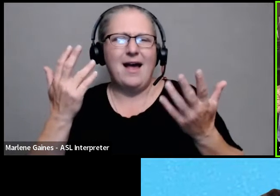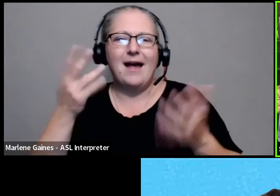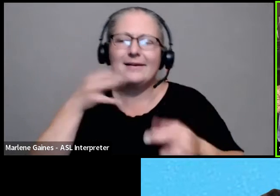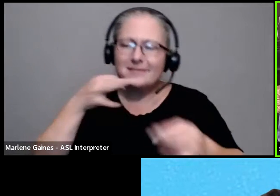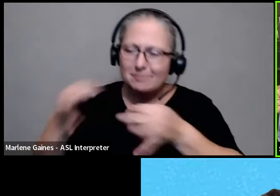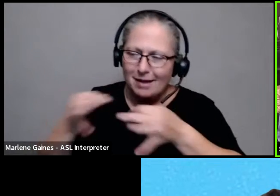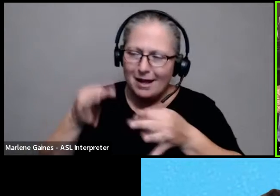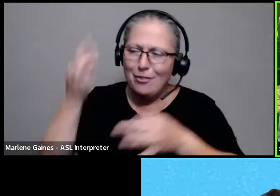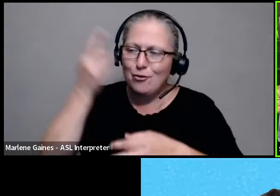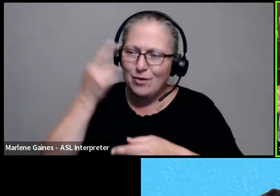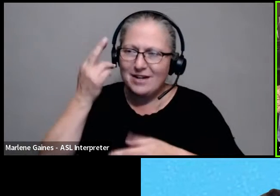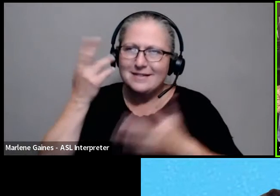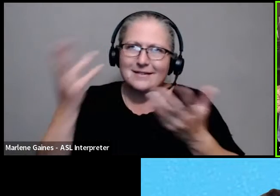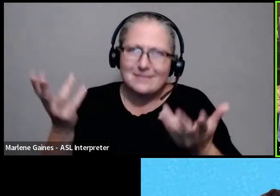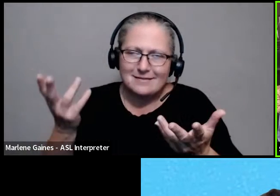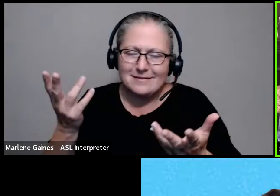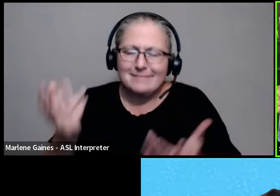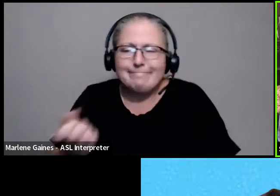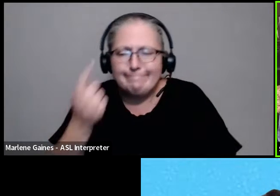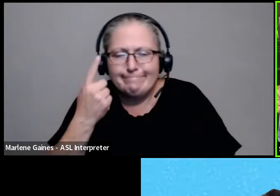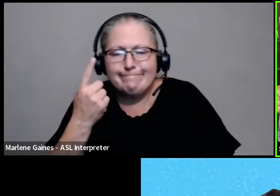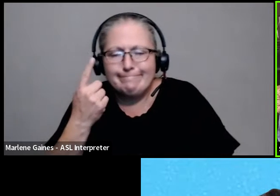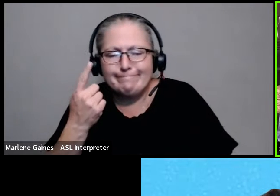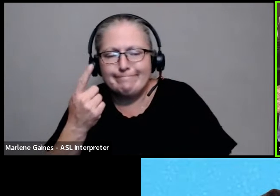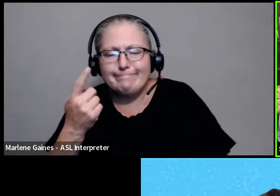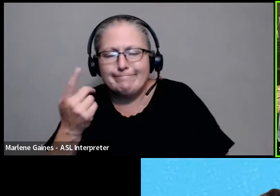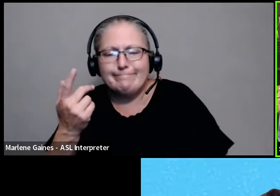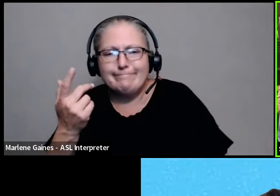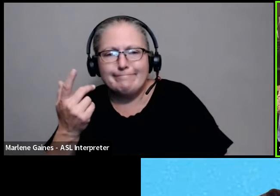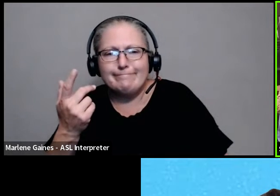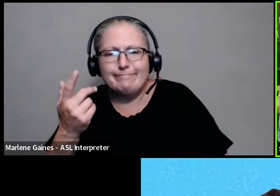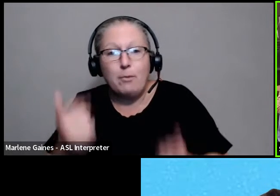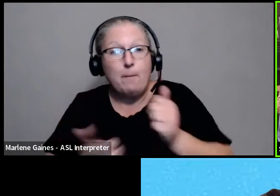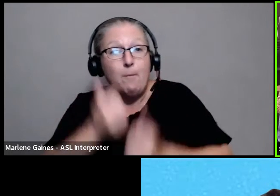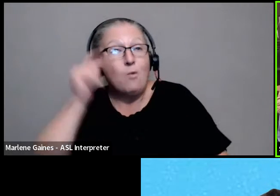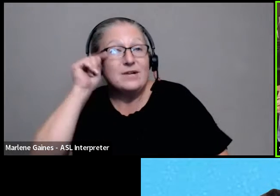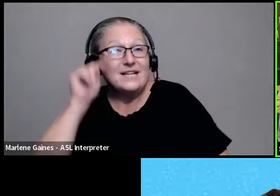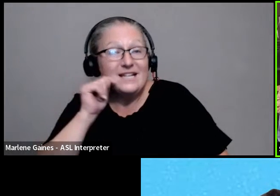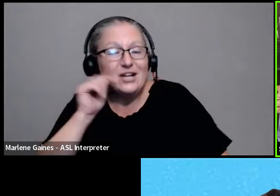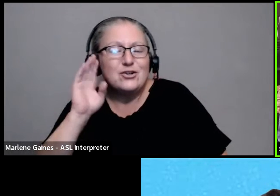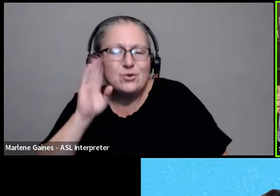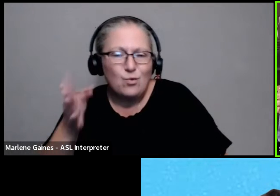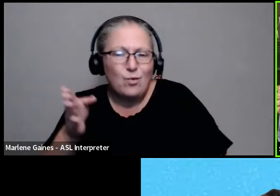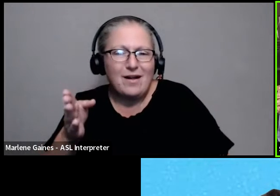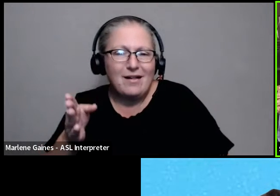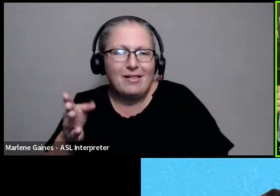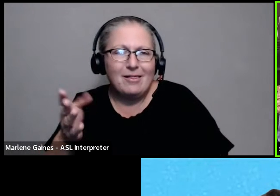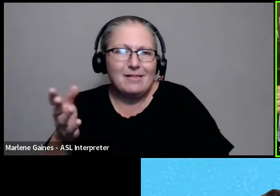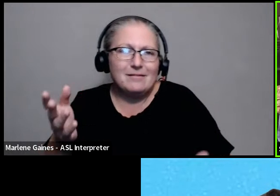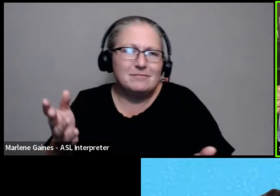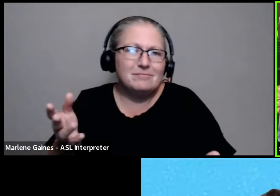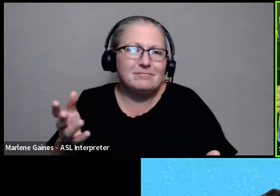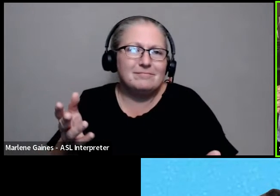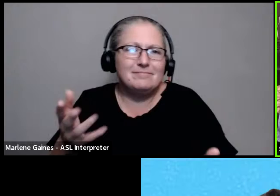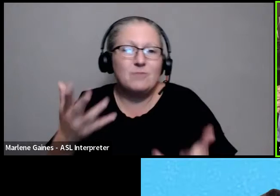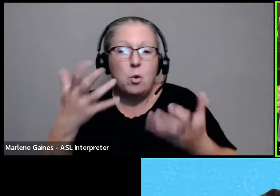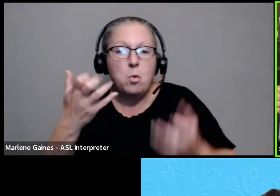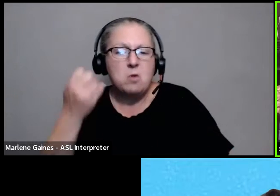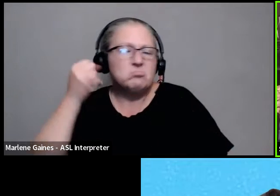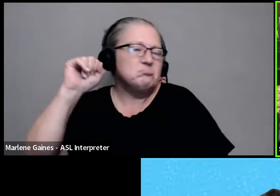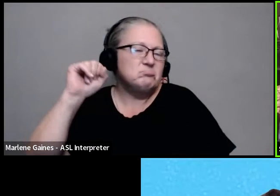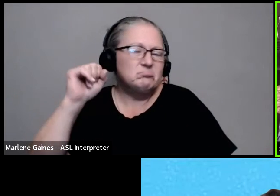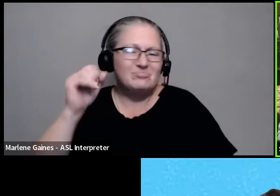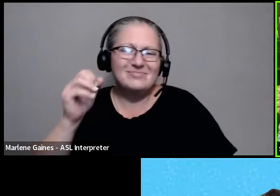the reasons. Okay, I get it. That I think for most teenagers, like they want to rebel